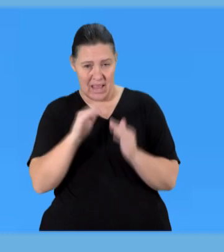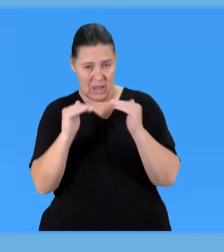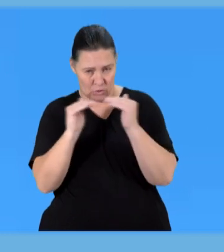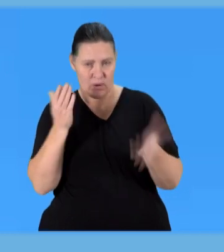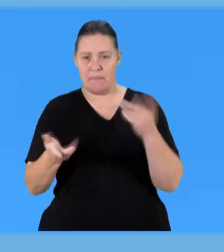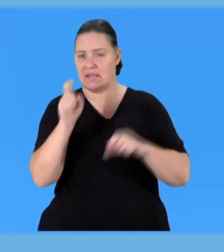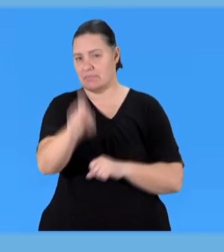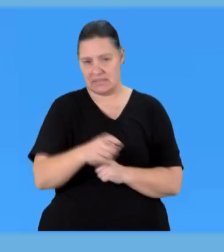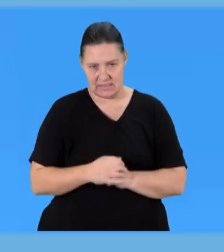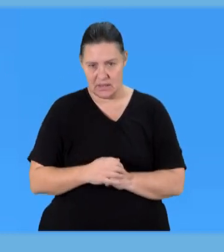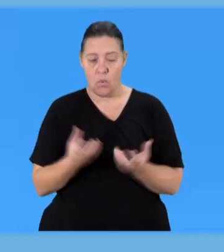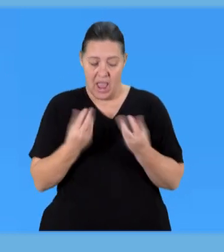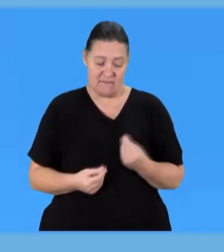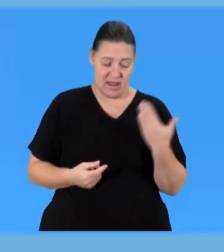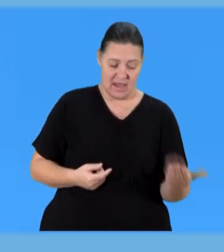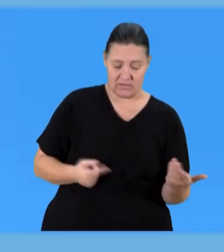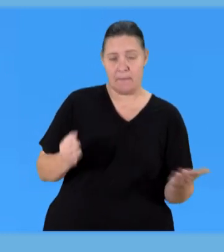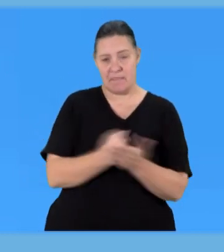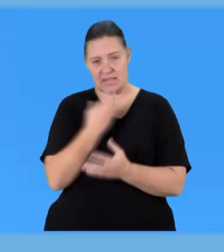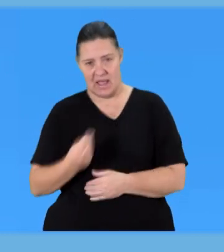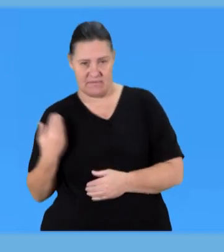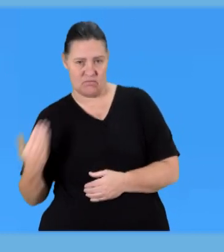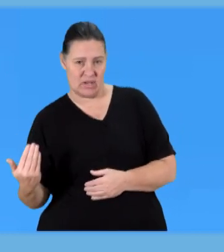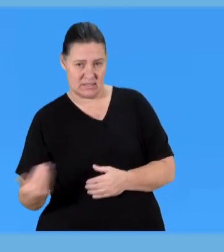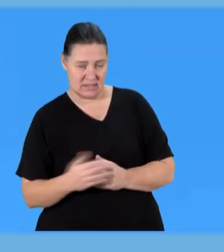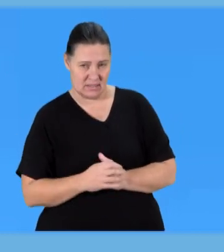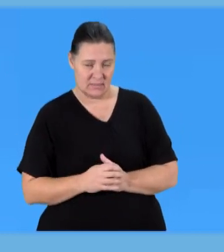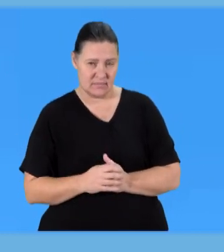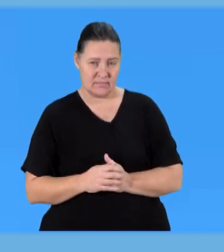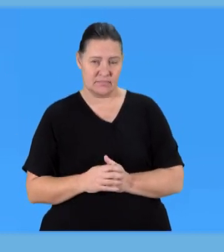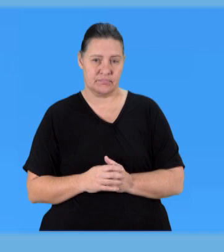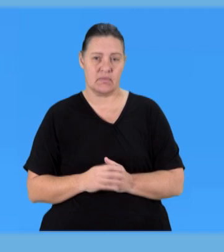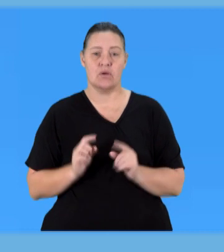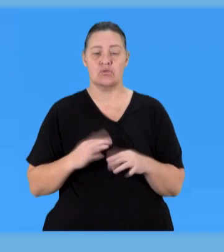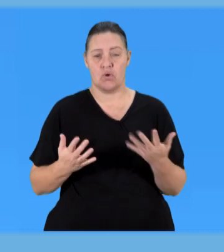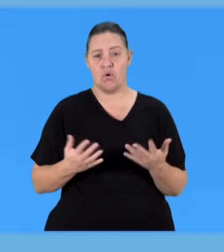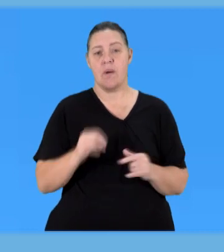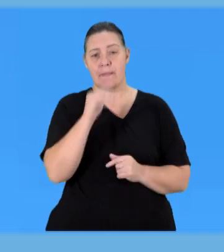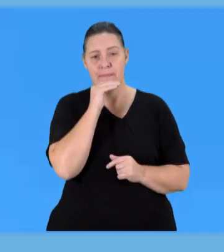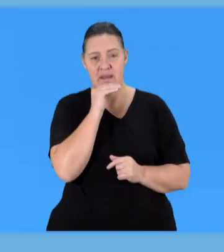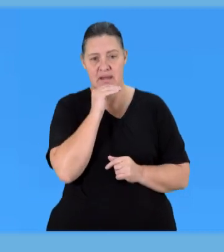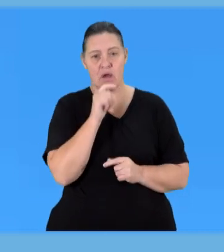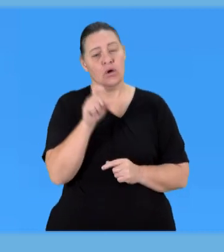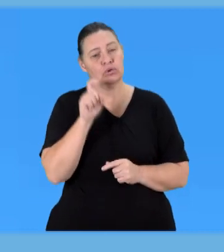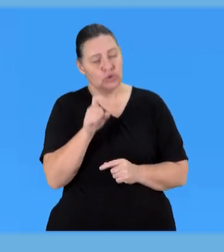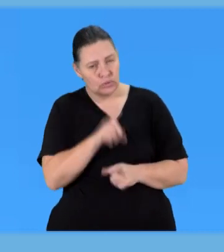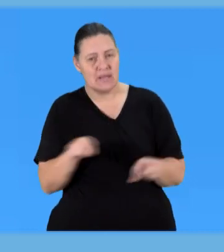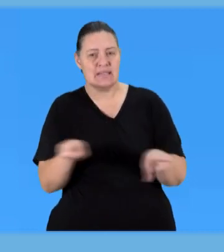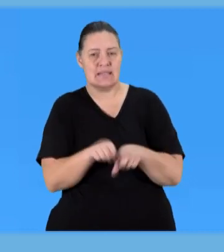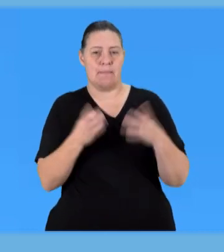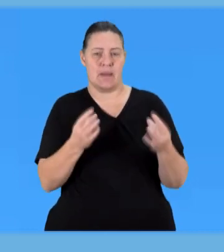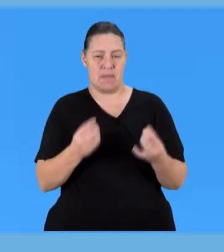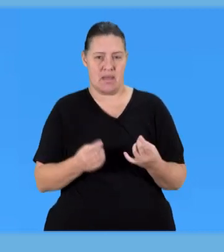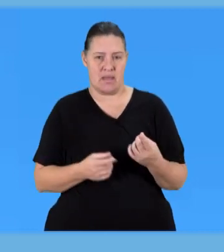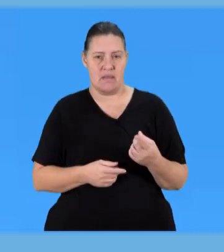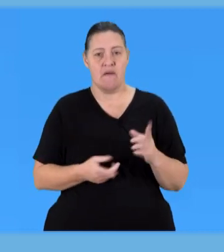balance. We know that what we have on the left-hand side must be equal to what we have on the right-hand side. So which means that there should be the same